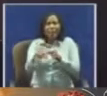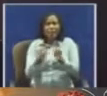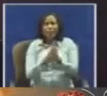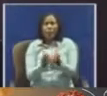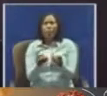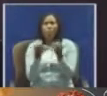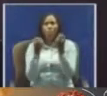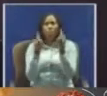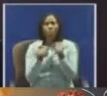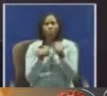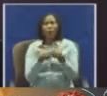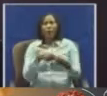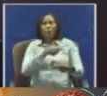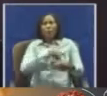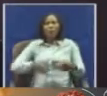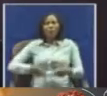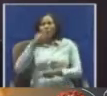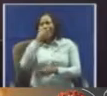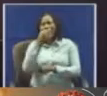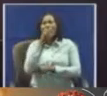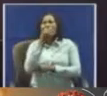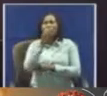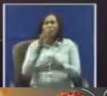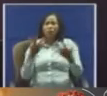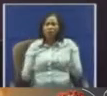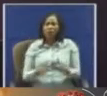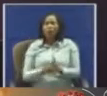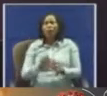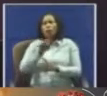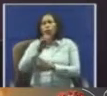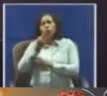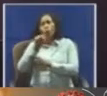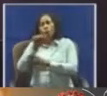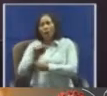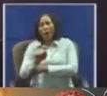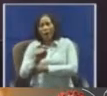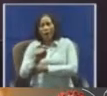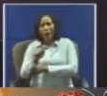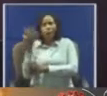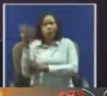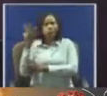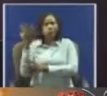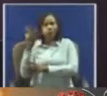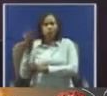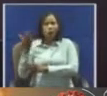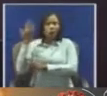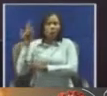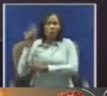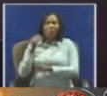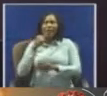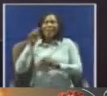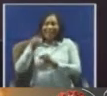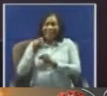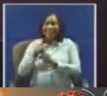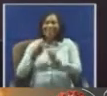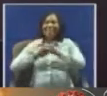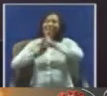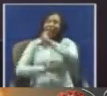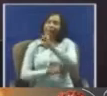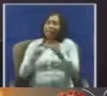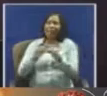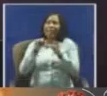notwithstanding what President Ramaphosa said in the State of the Nation address, that previous one would be the last extension. So we